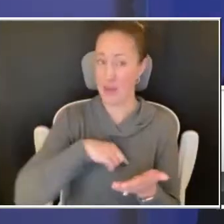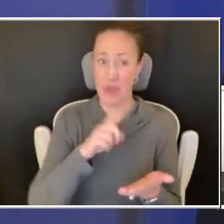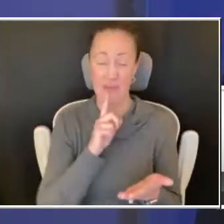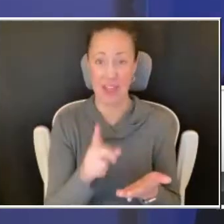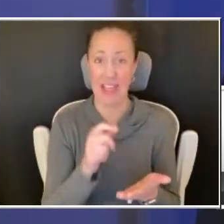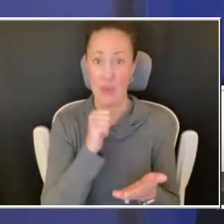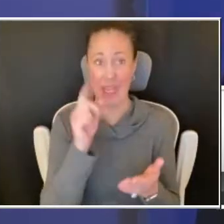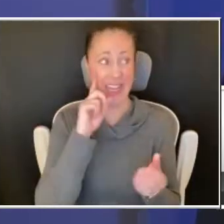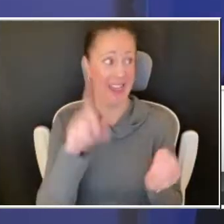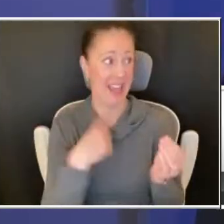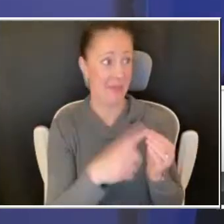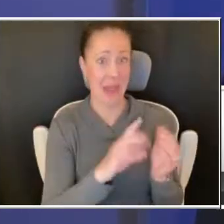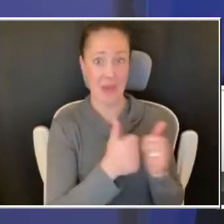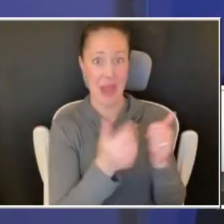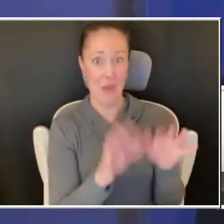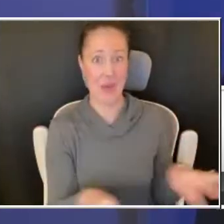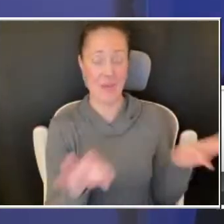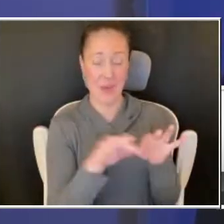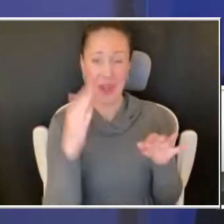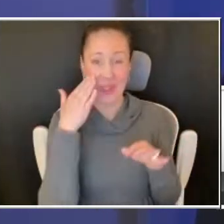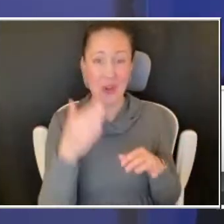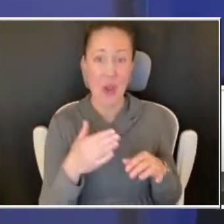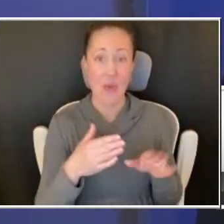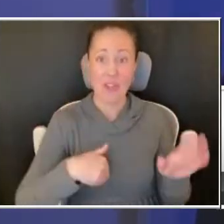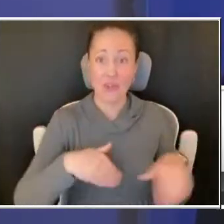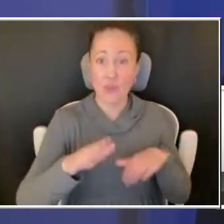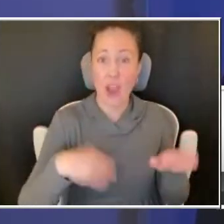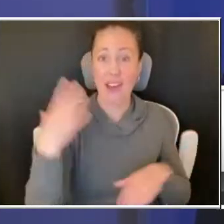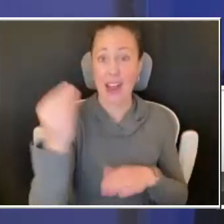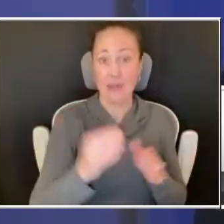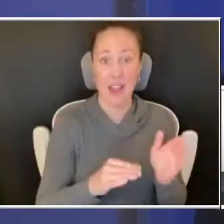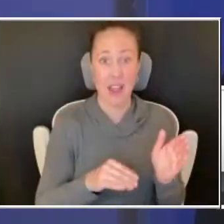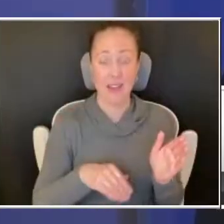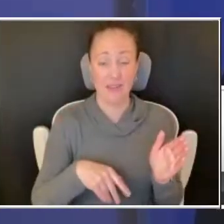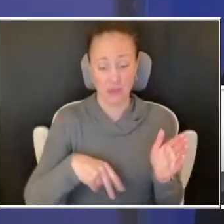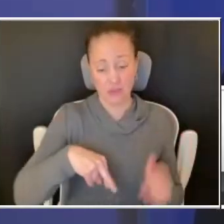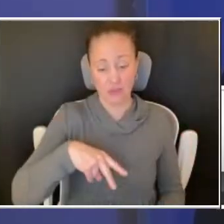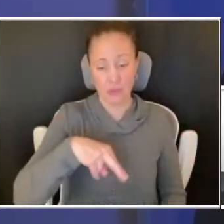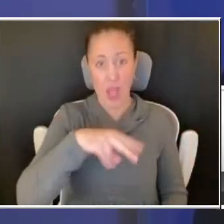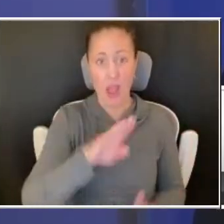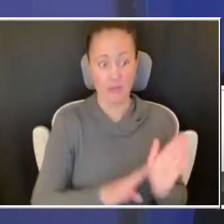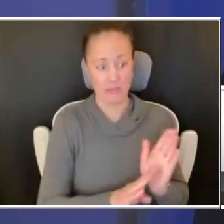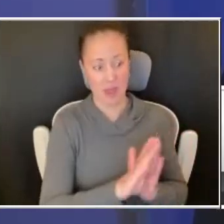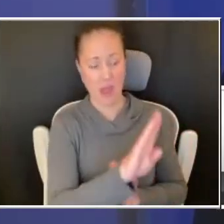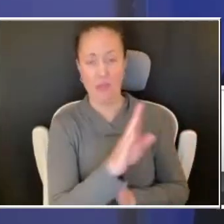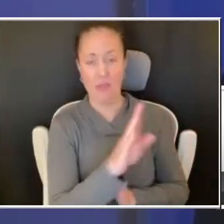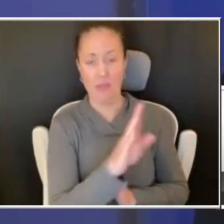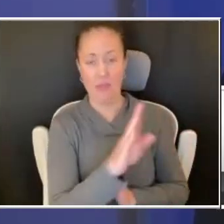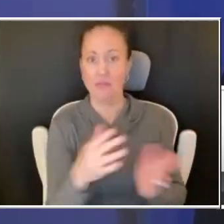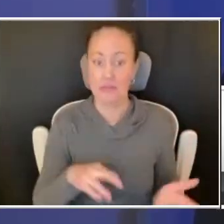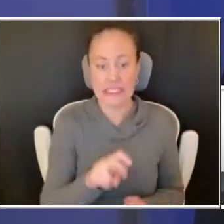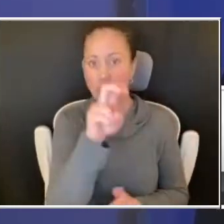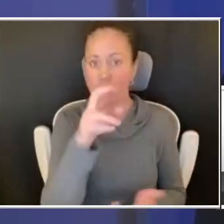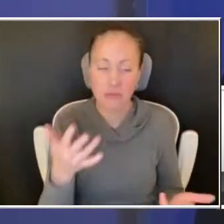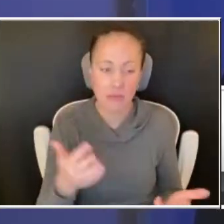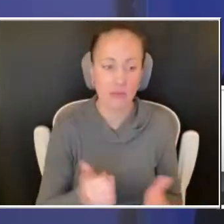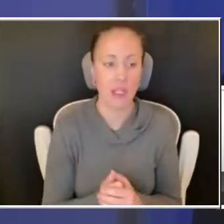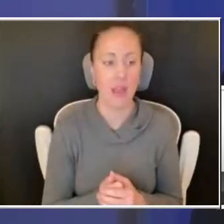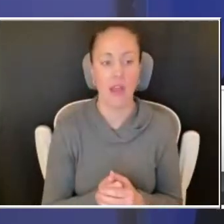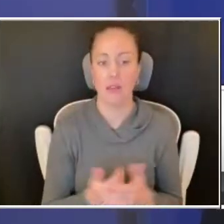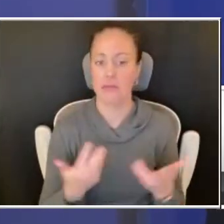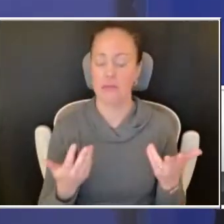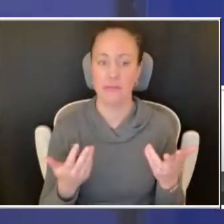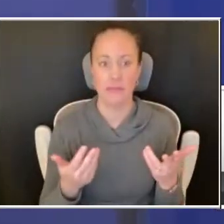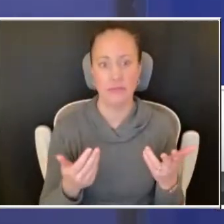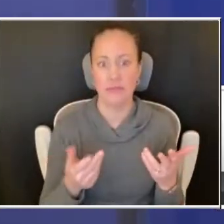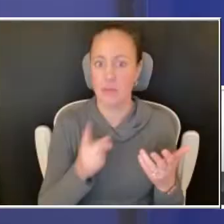sidewalk that drew pain, going up and down the stairs. You know, it's those kinds of things.